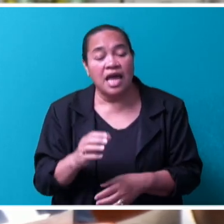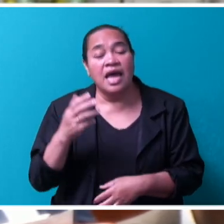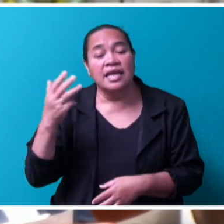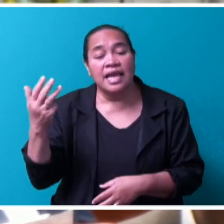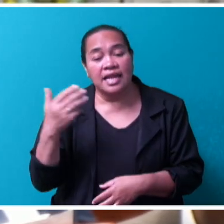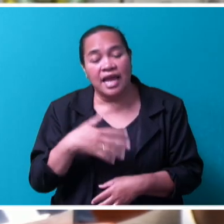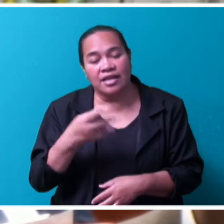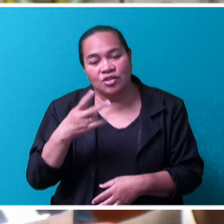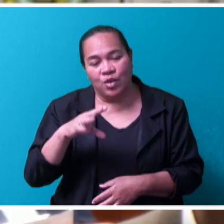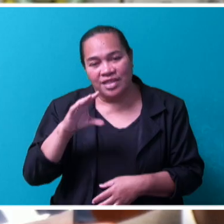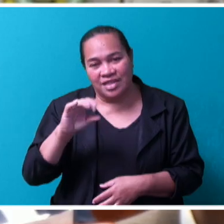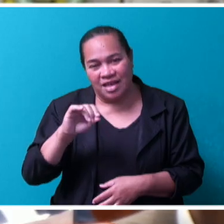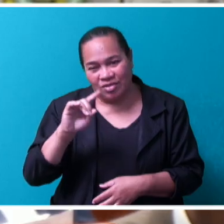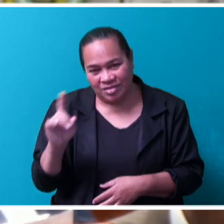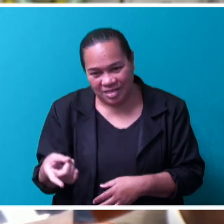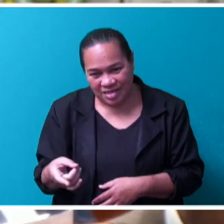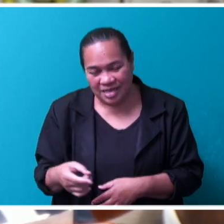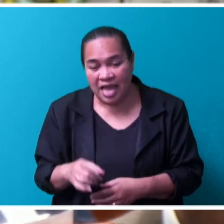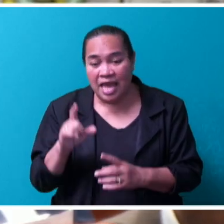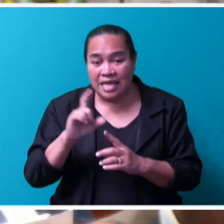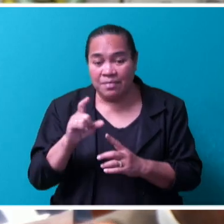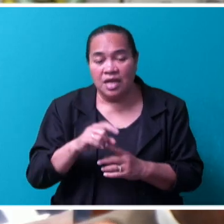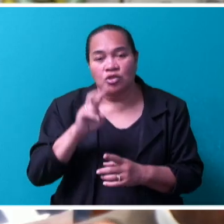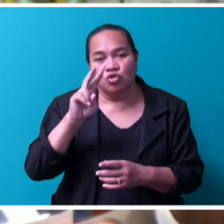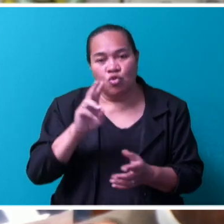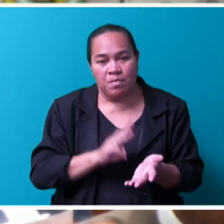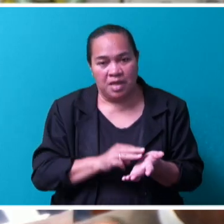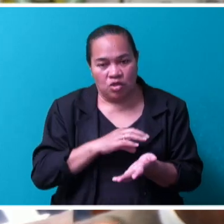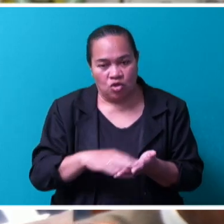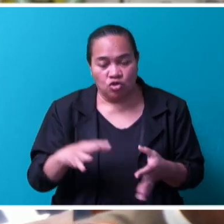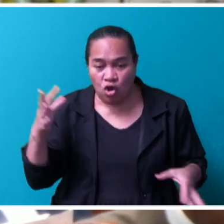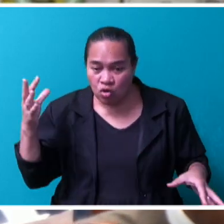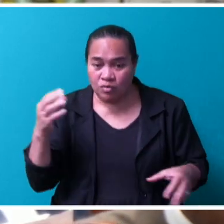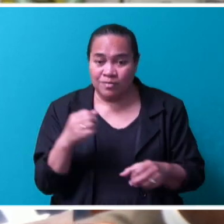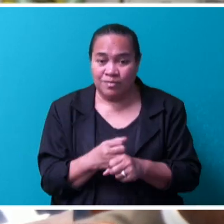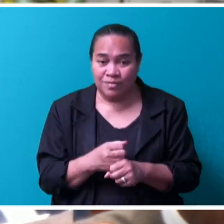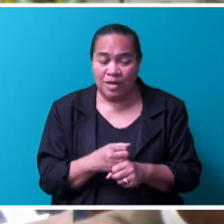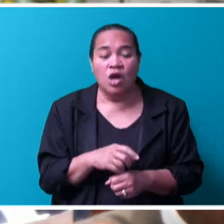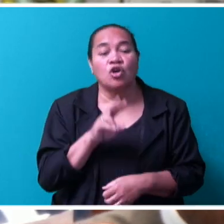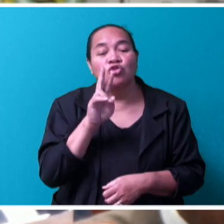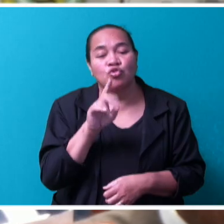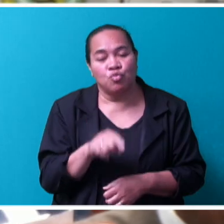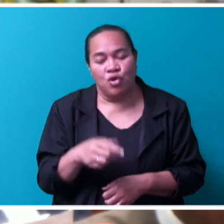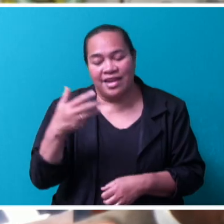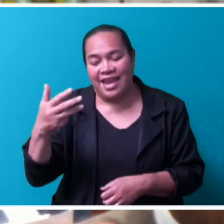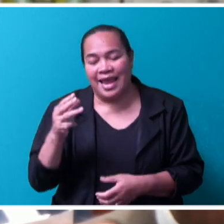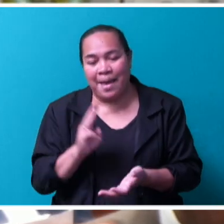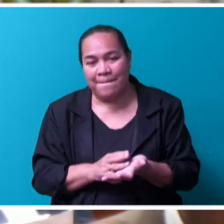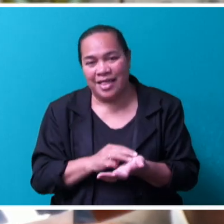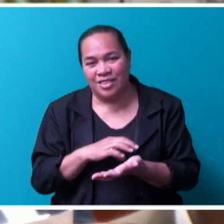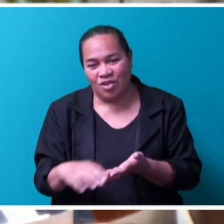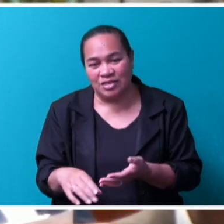920,000 and a capital grant of 2 million, giving a combined allocation of 2.9 million. The